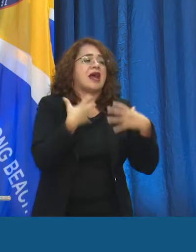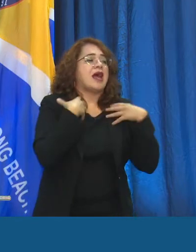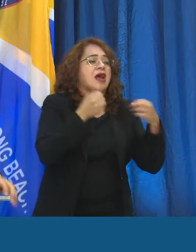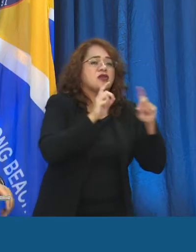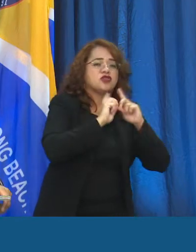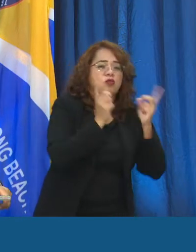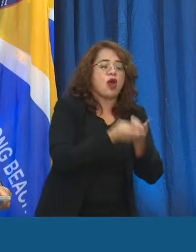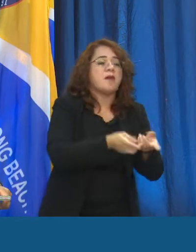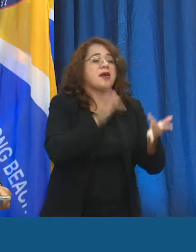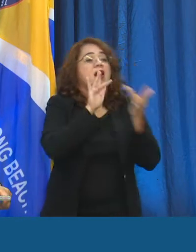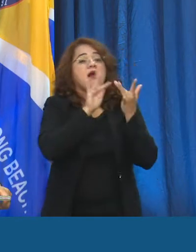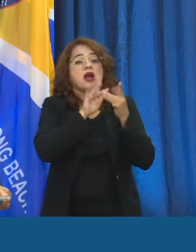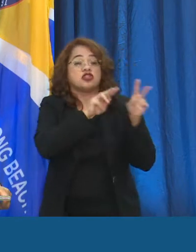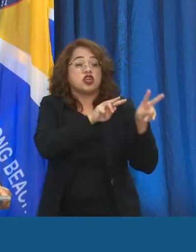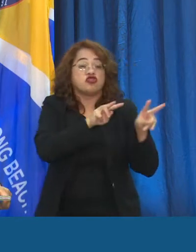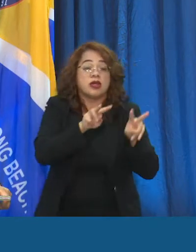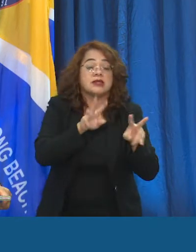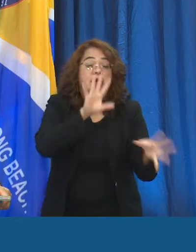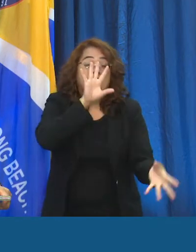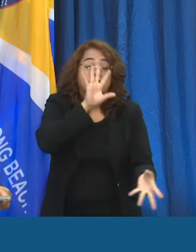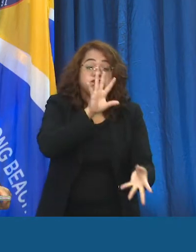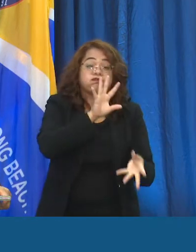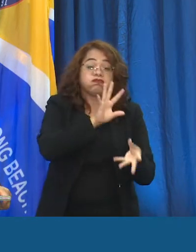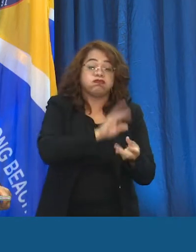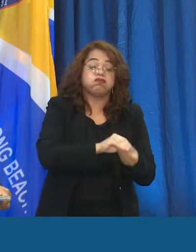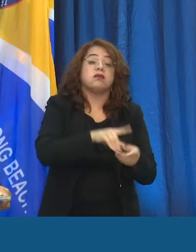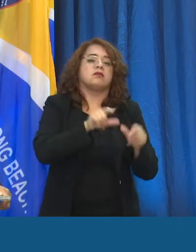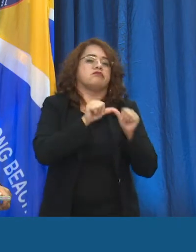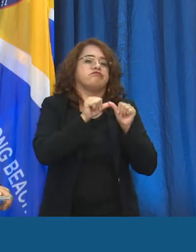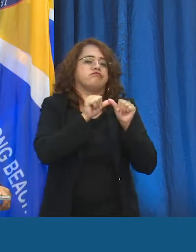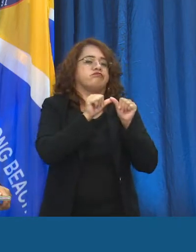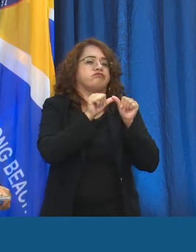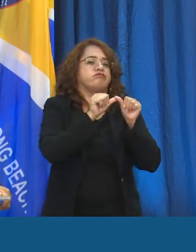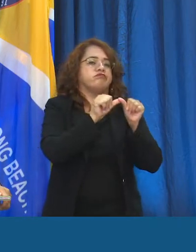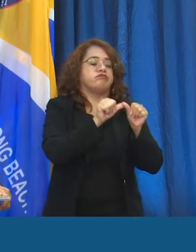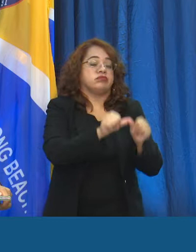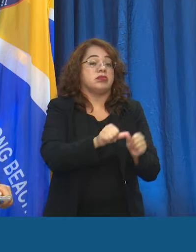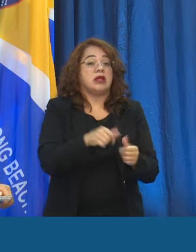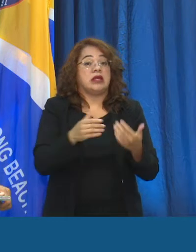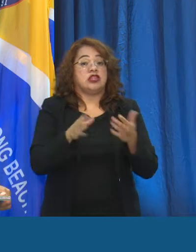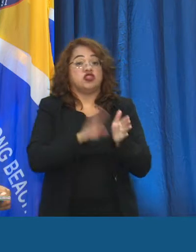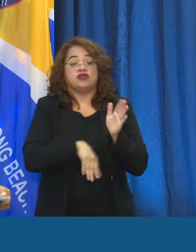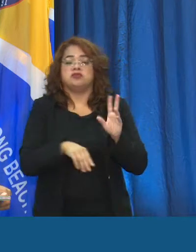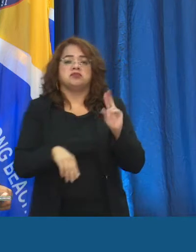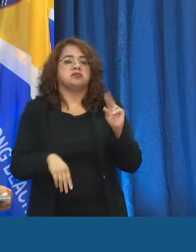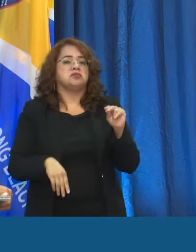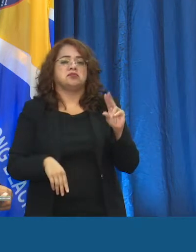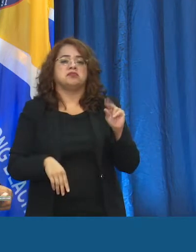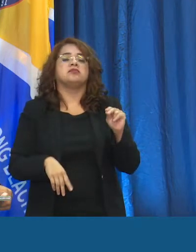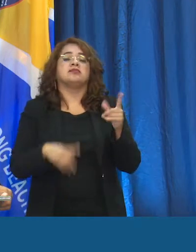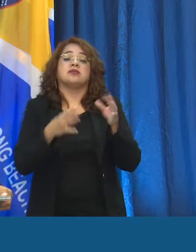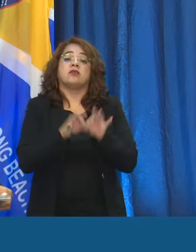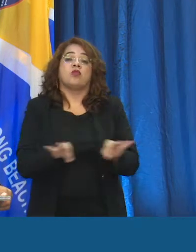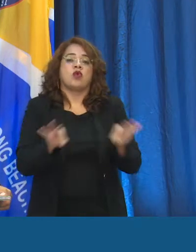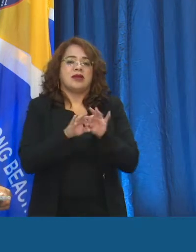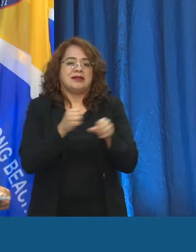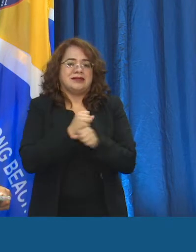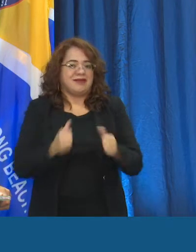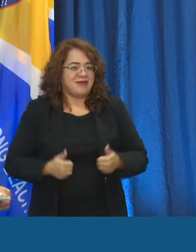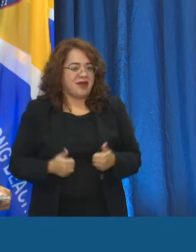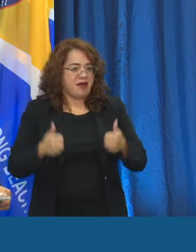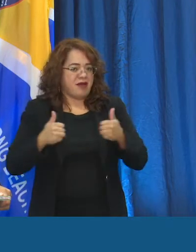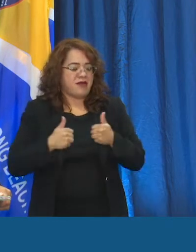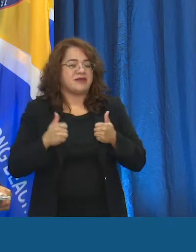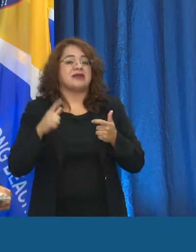and contact tracing. That work will continue. It is costly, but it's important to save lives and to do the